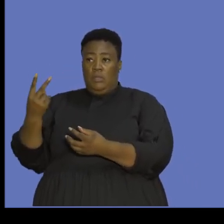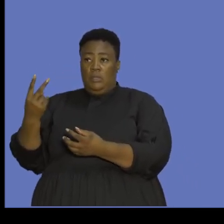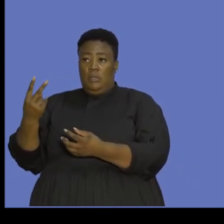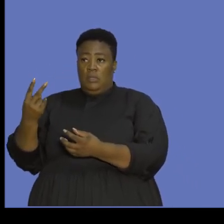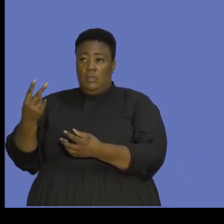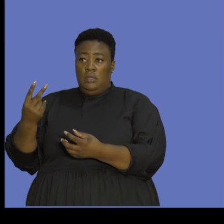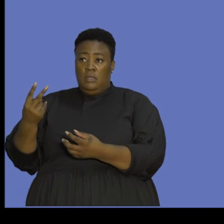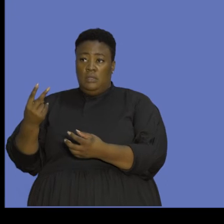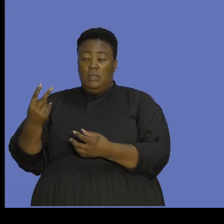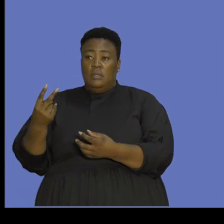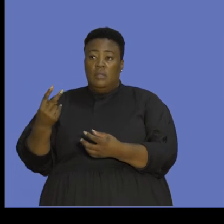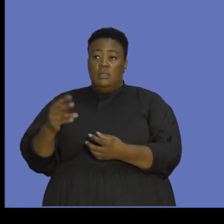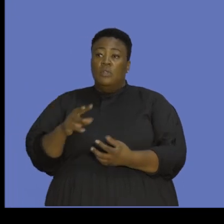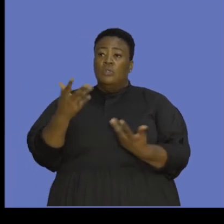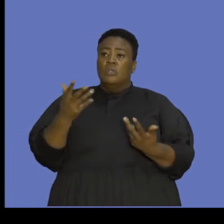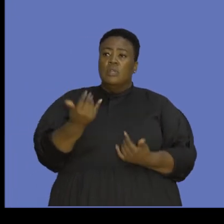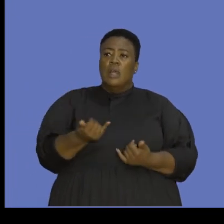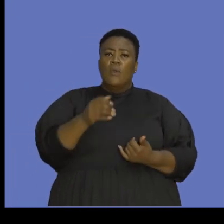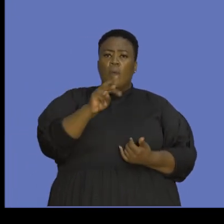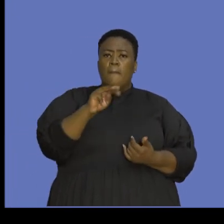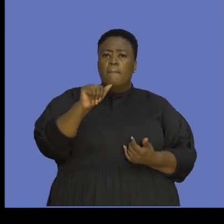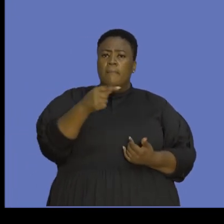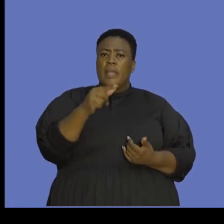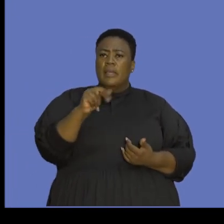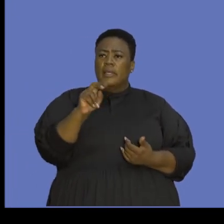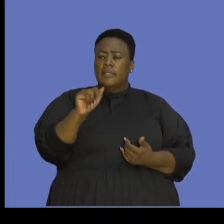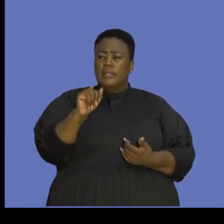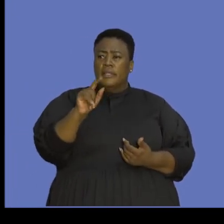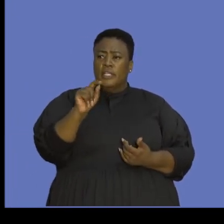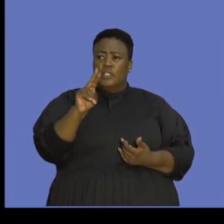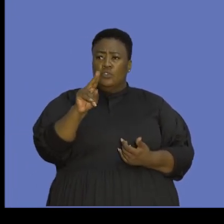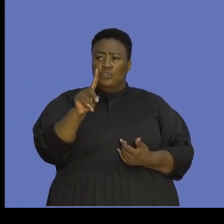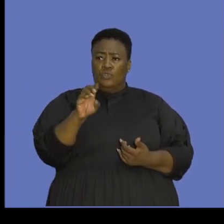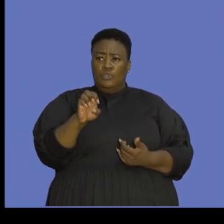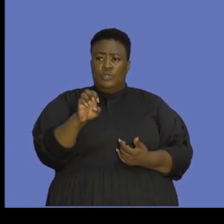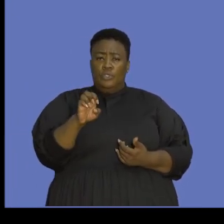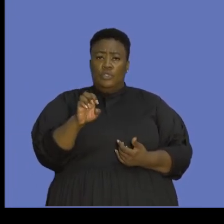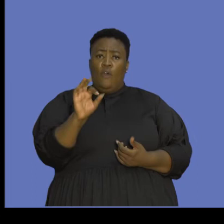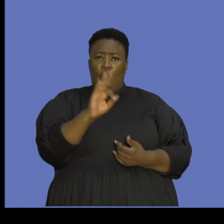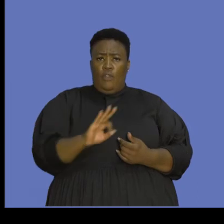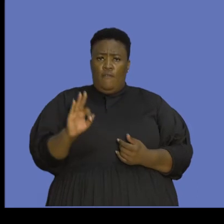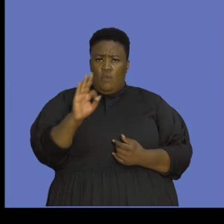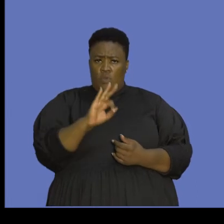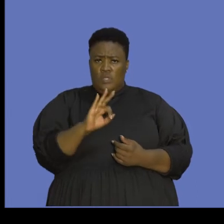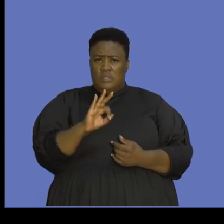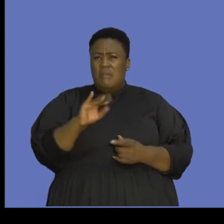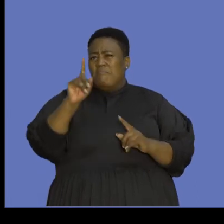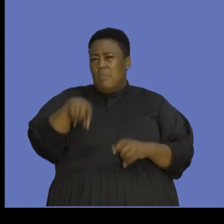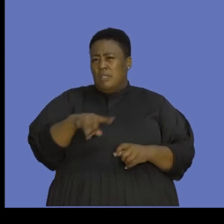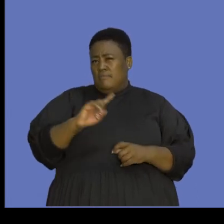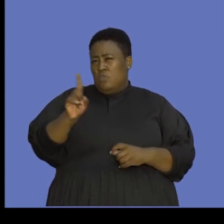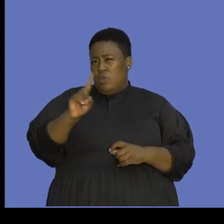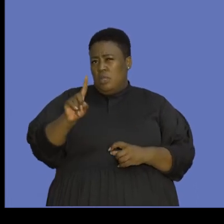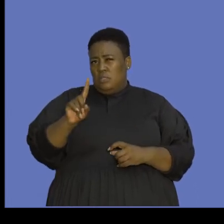what must be the magnitude of the force to cause the same